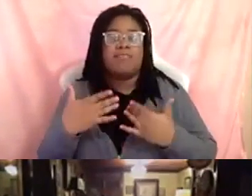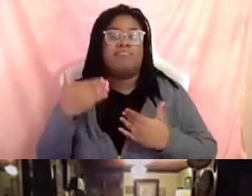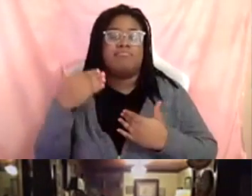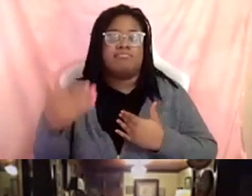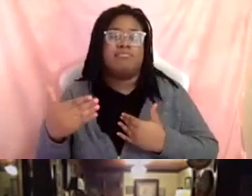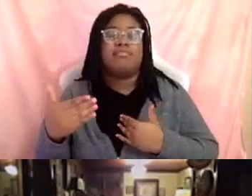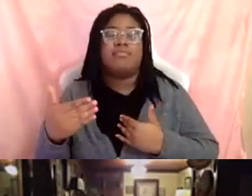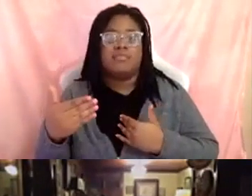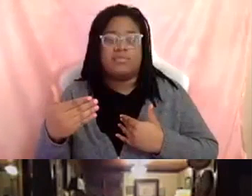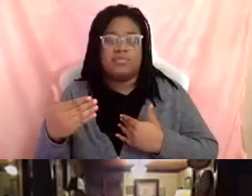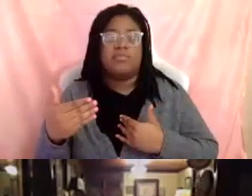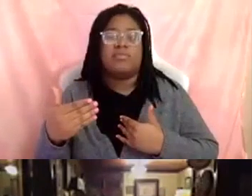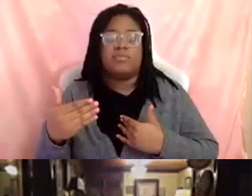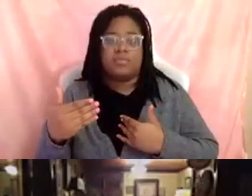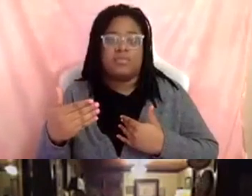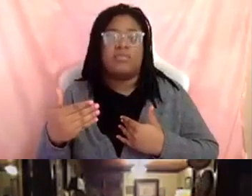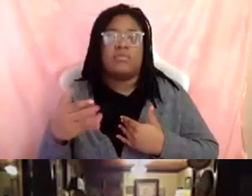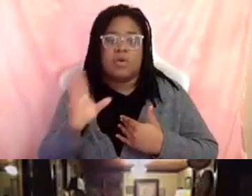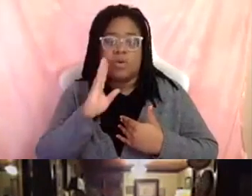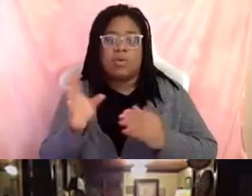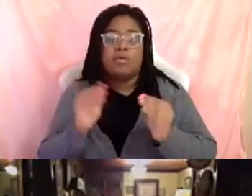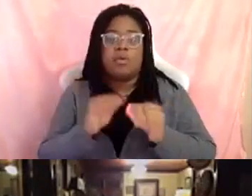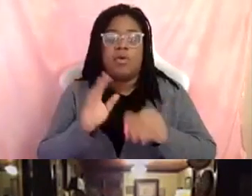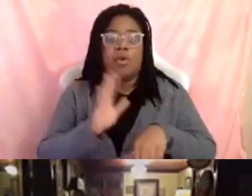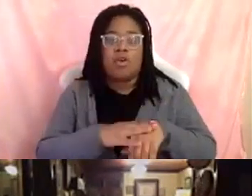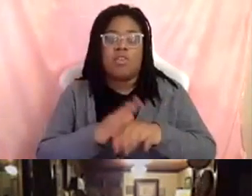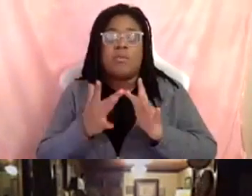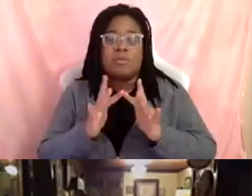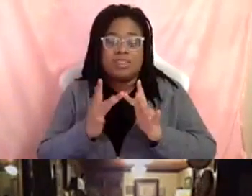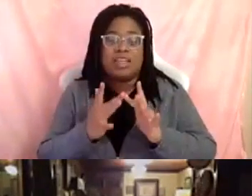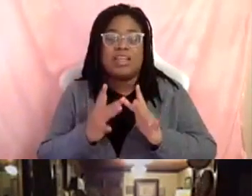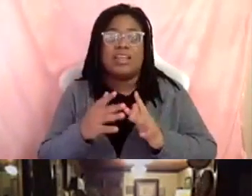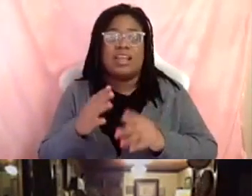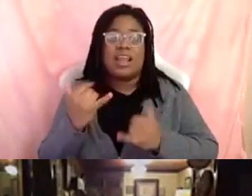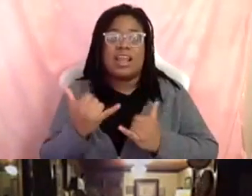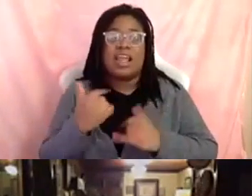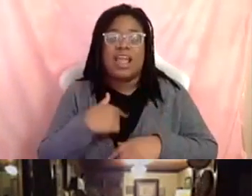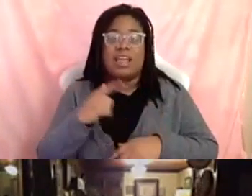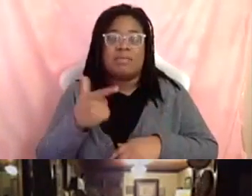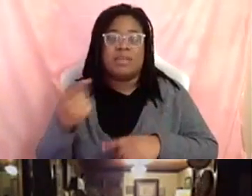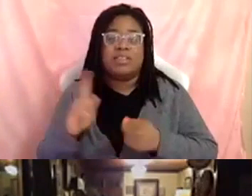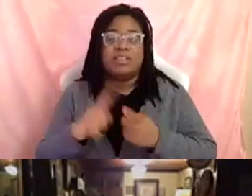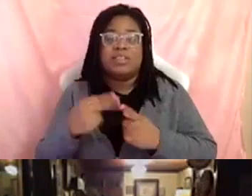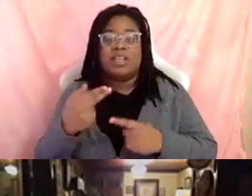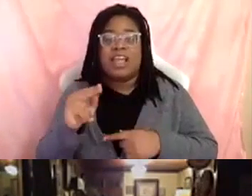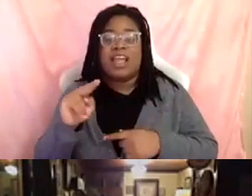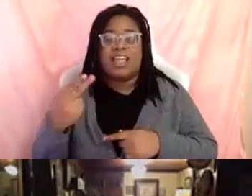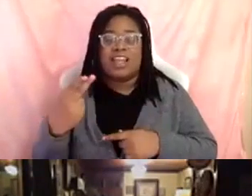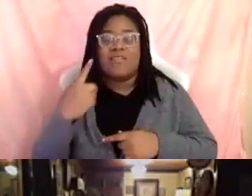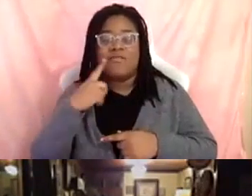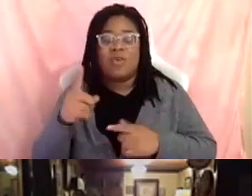on MoMA and Studio's websites. And I pass it to Hannah to officially close this